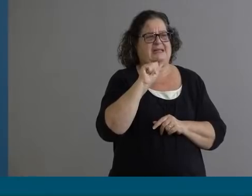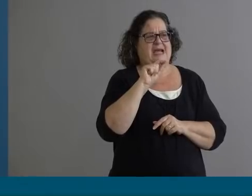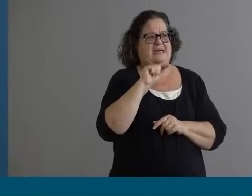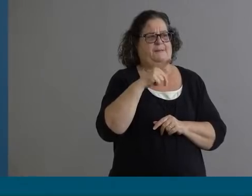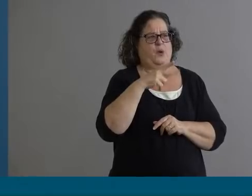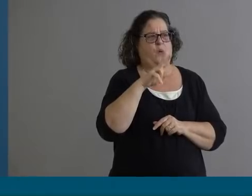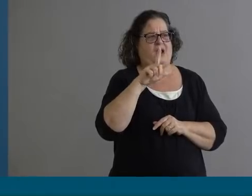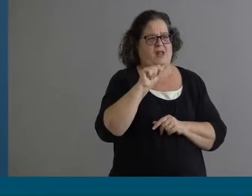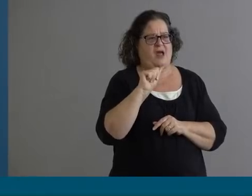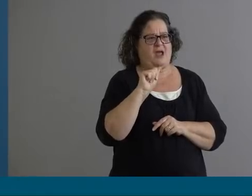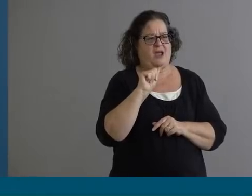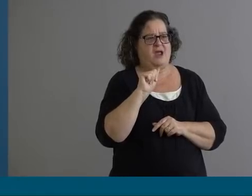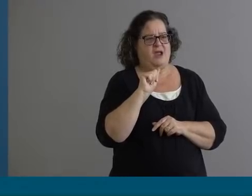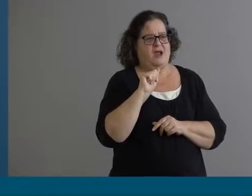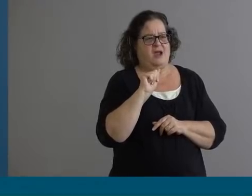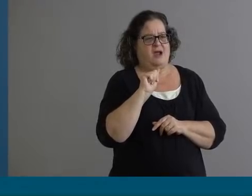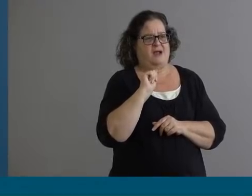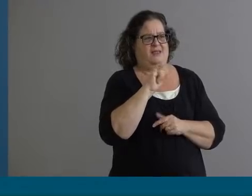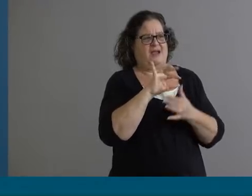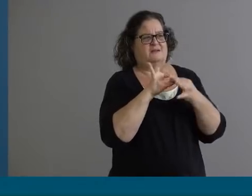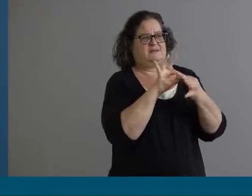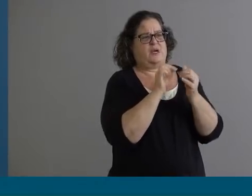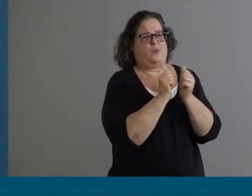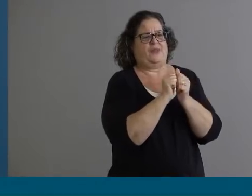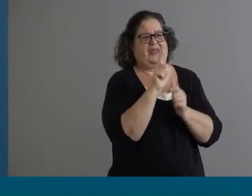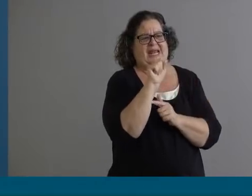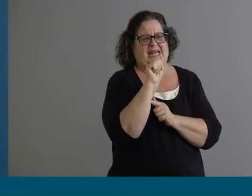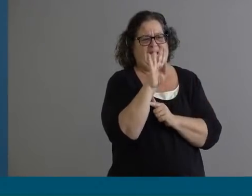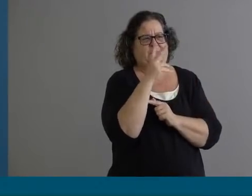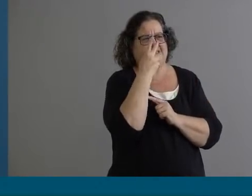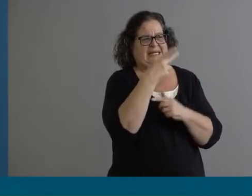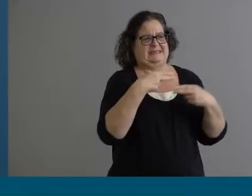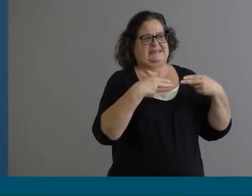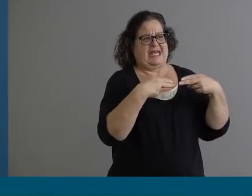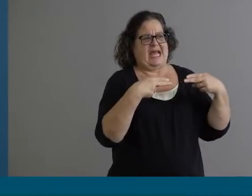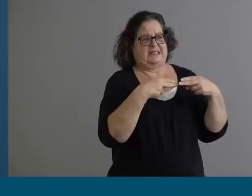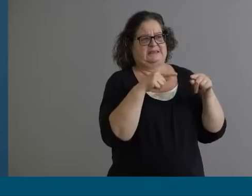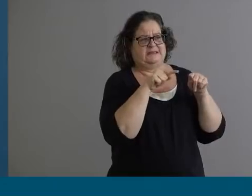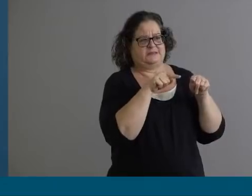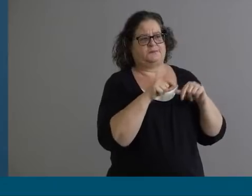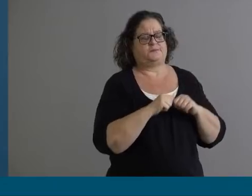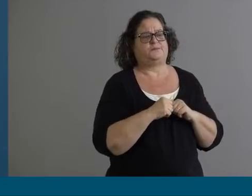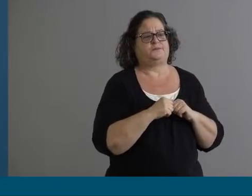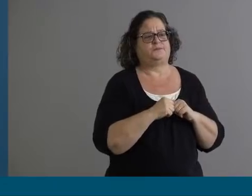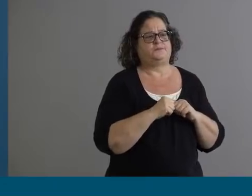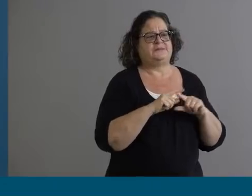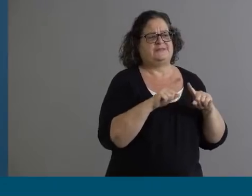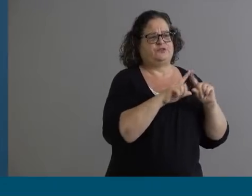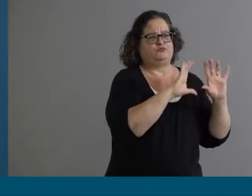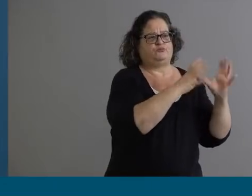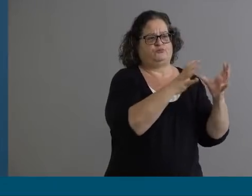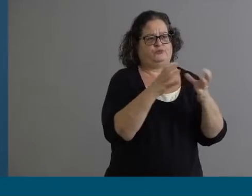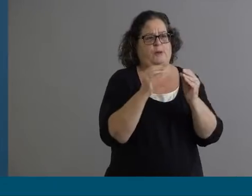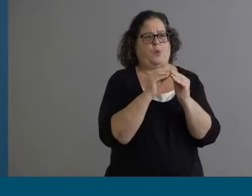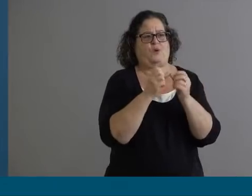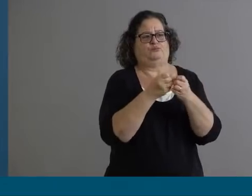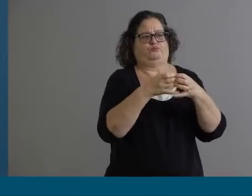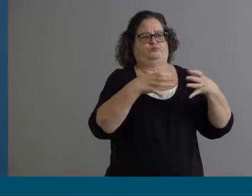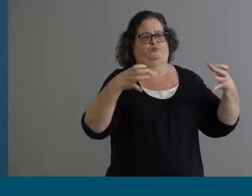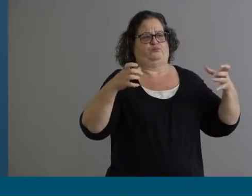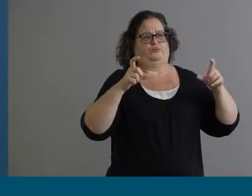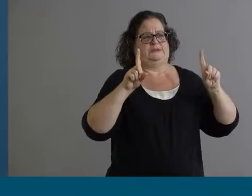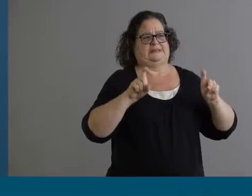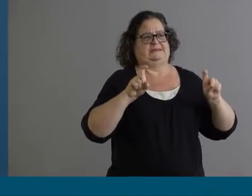sector with Arizona Department of Health Services. This will be an exponential increase in tests and